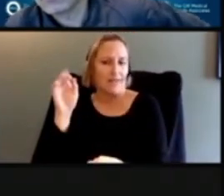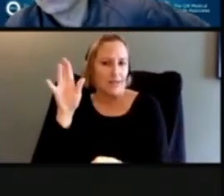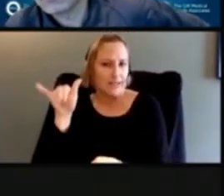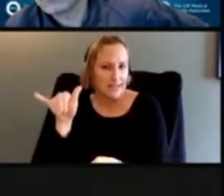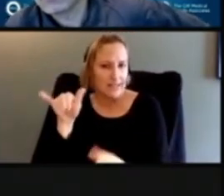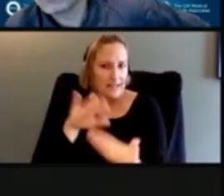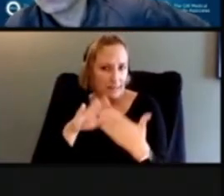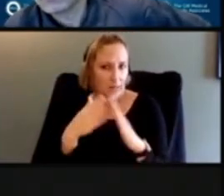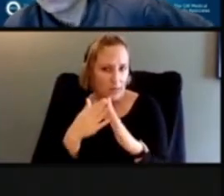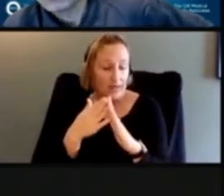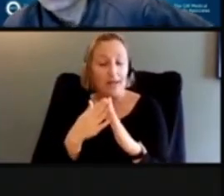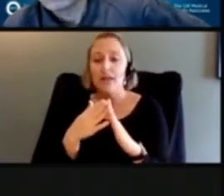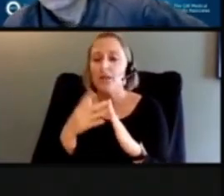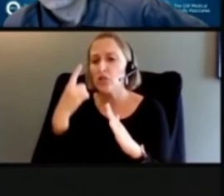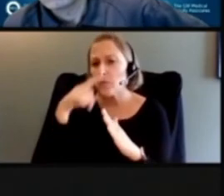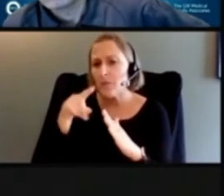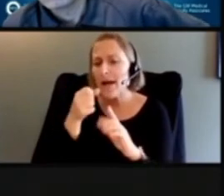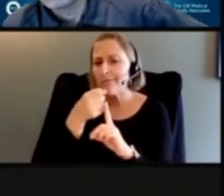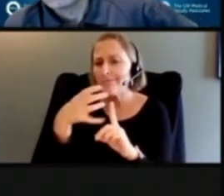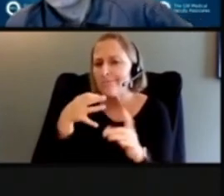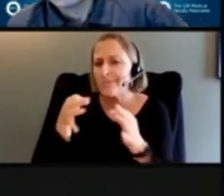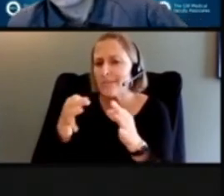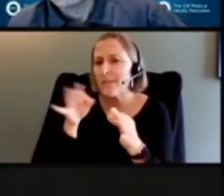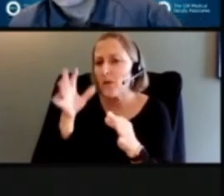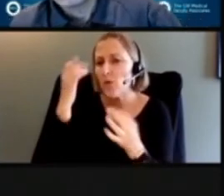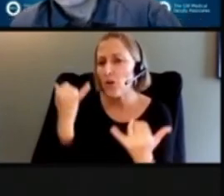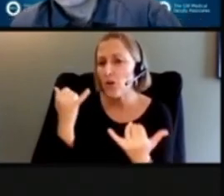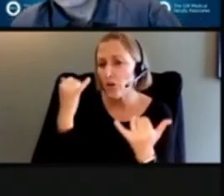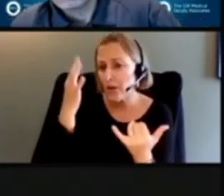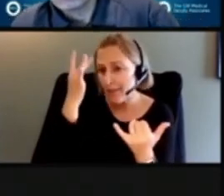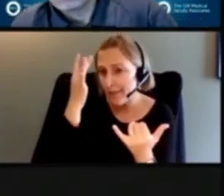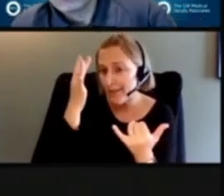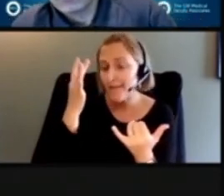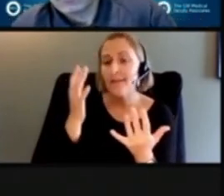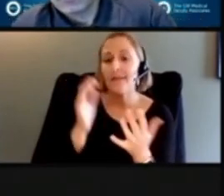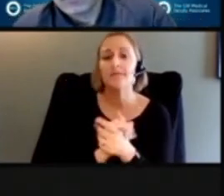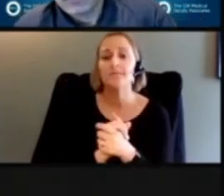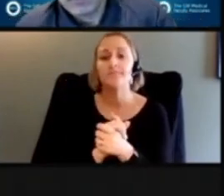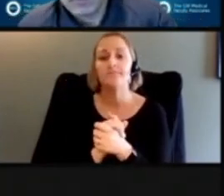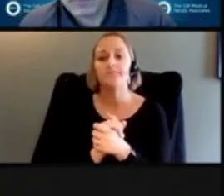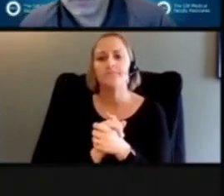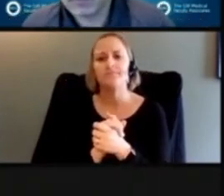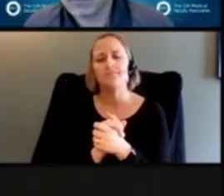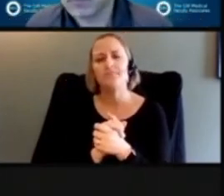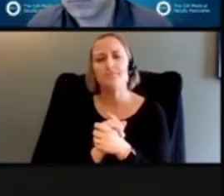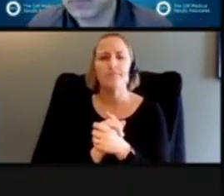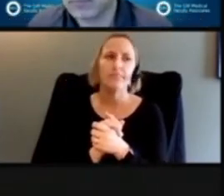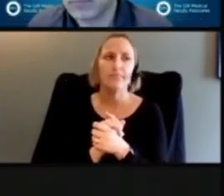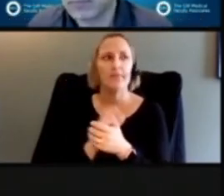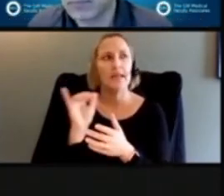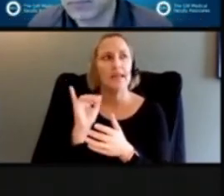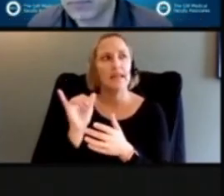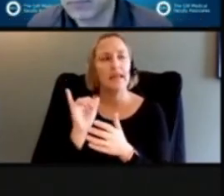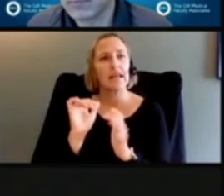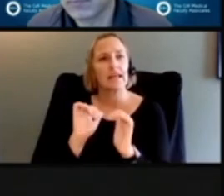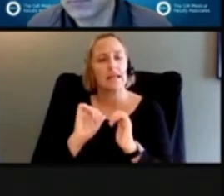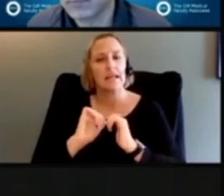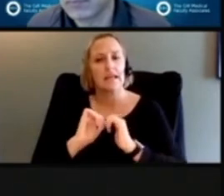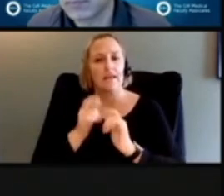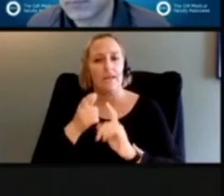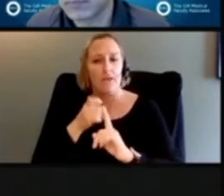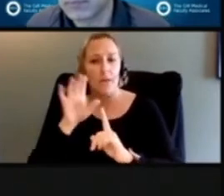how what your thinking is today in terms of sort of how do people who are kind of coming from